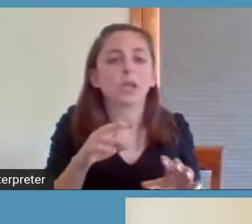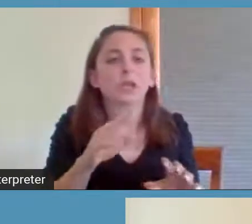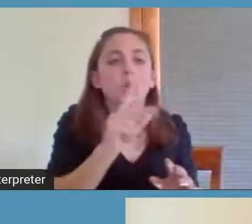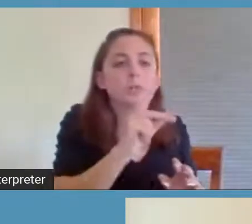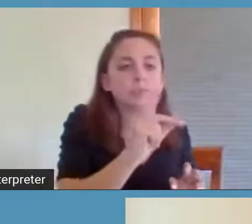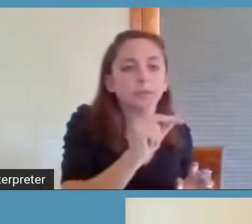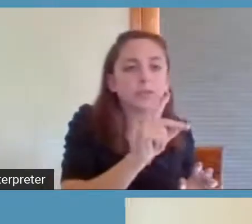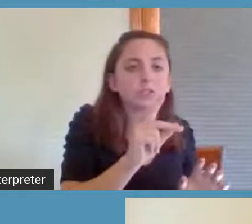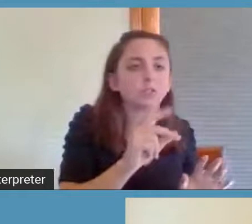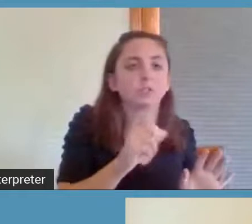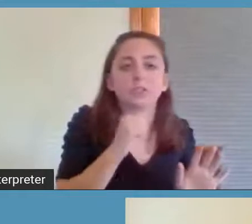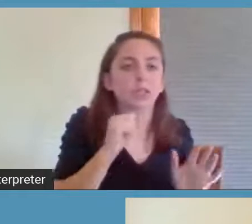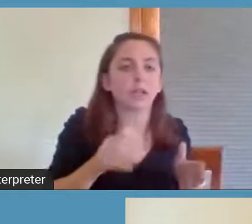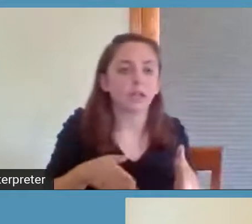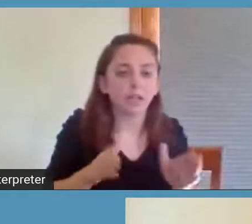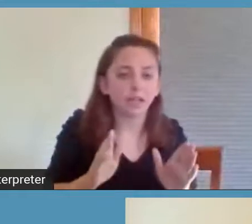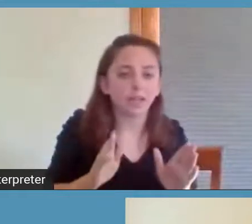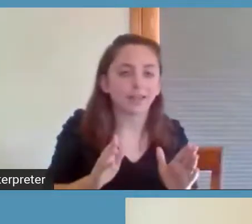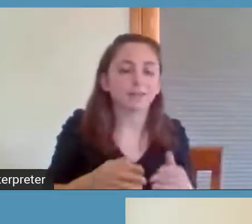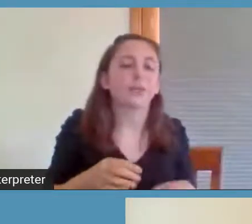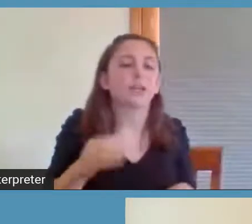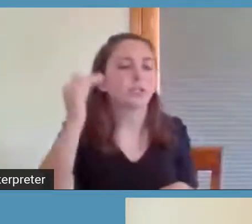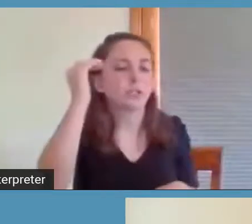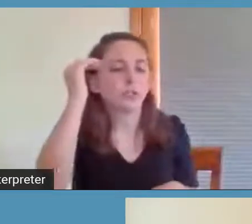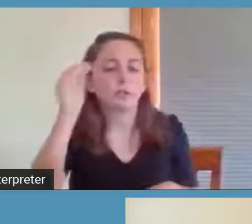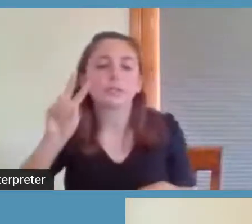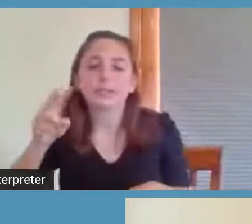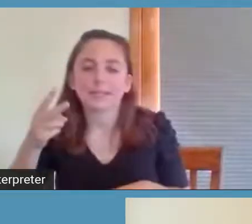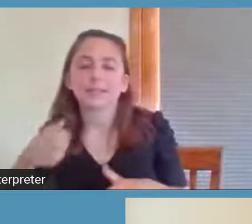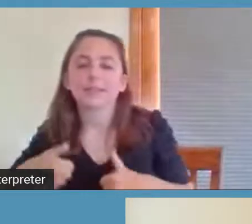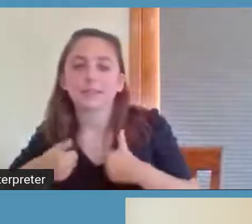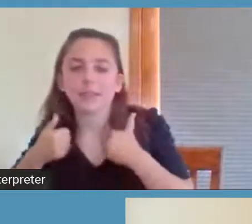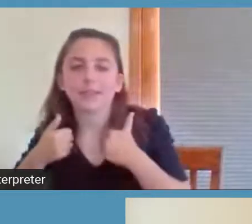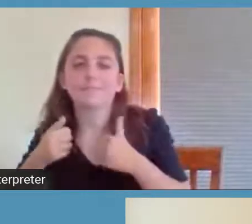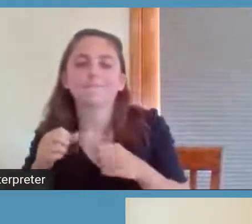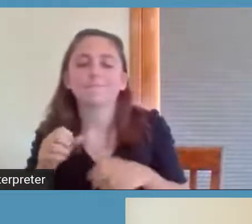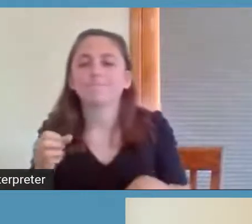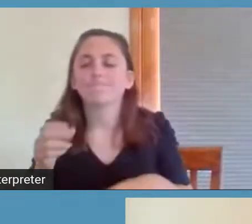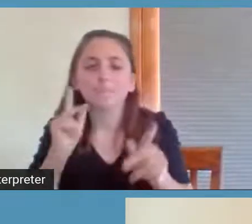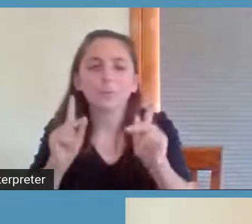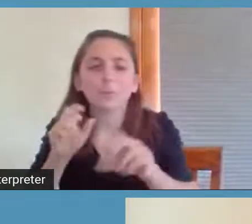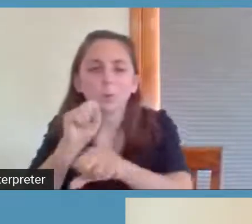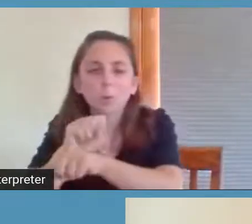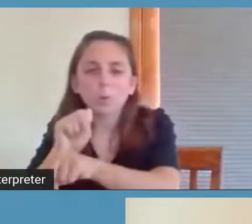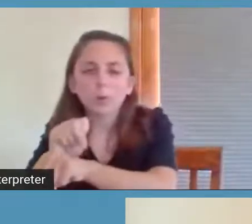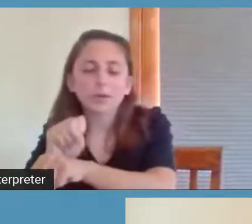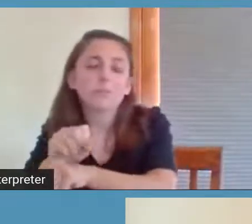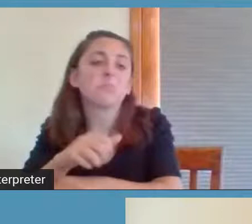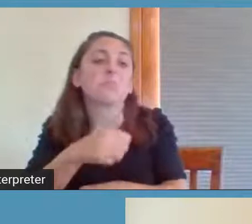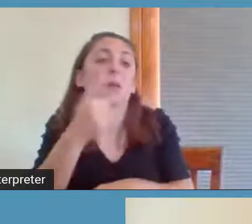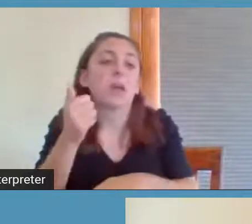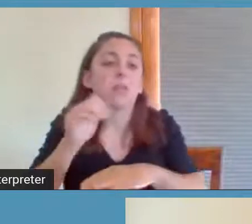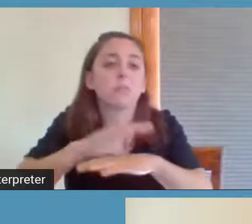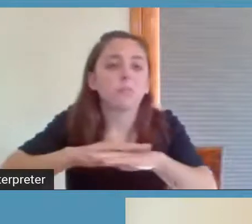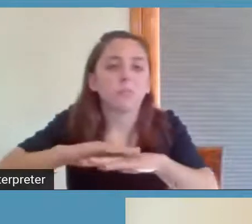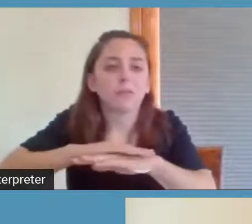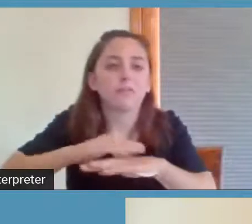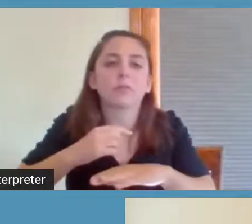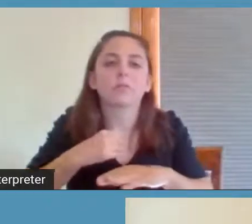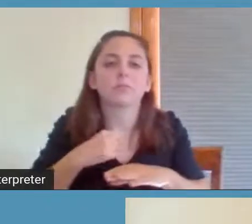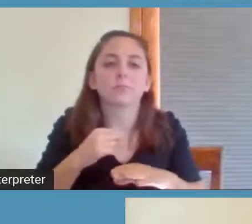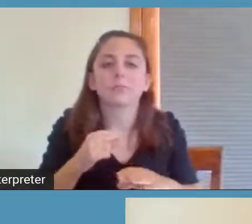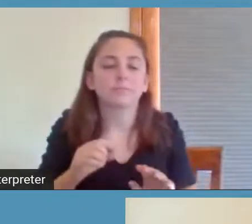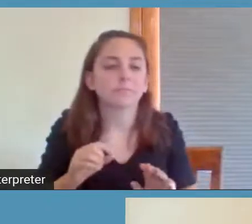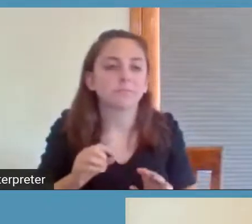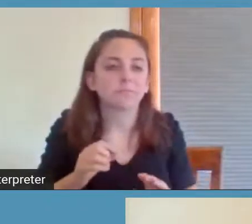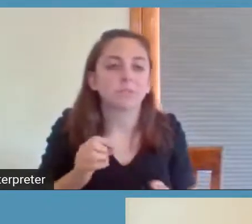that a lot of work was done for that in Second Life. And possibly for some other platforms that I haven't used. Sure. But definitely,